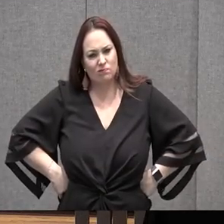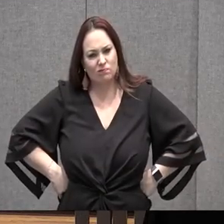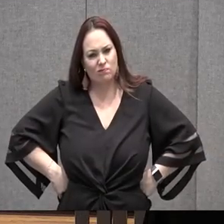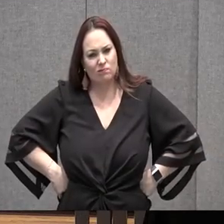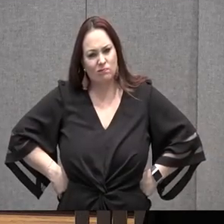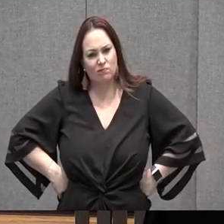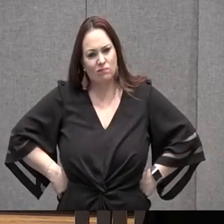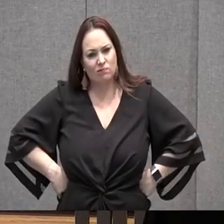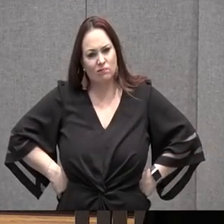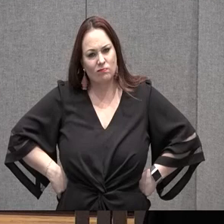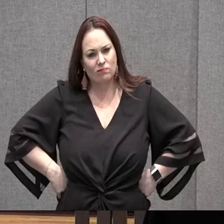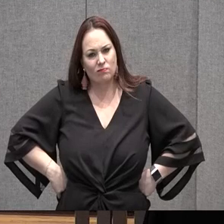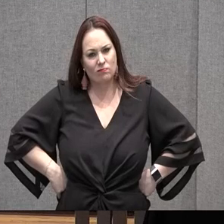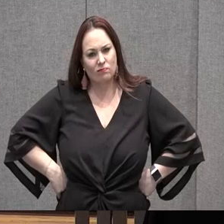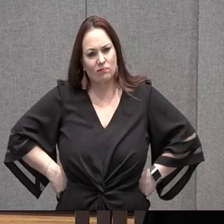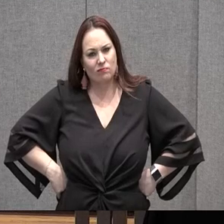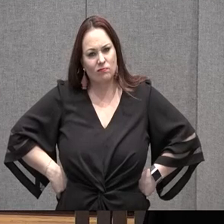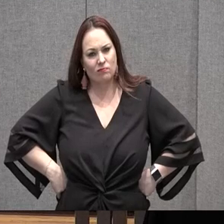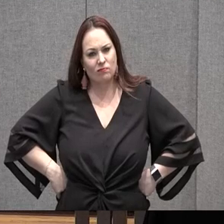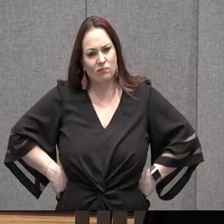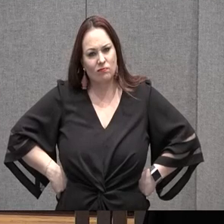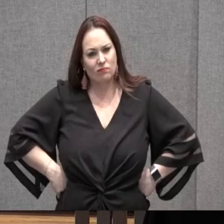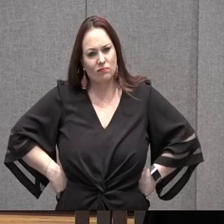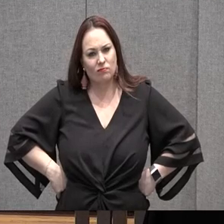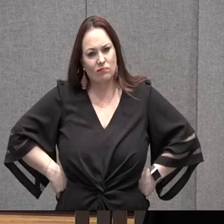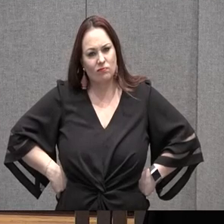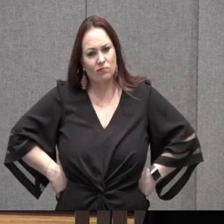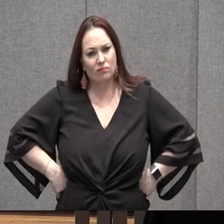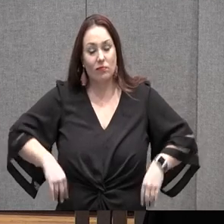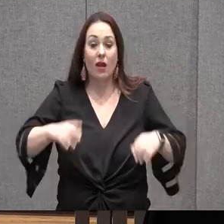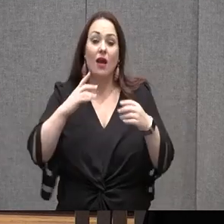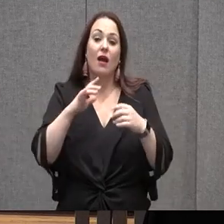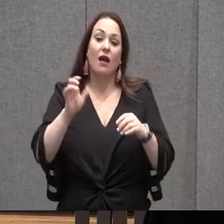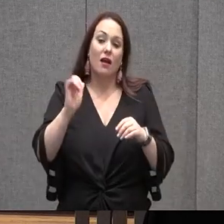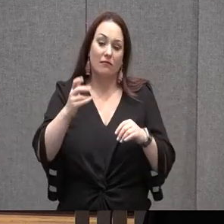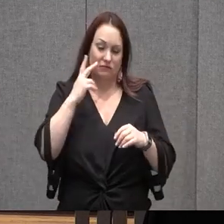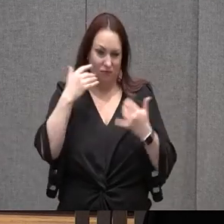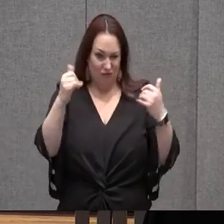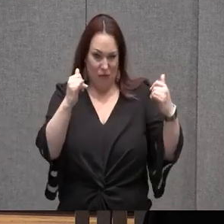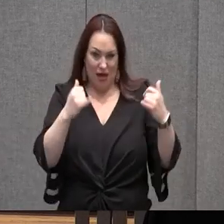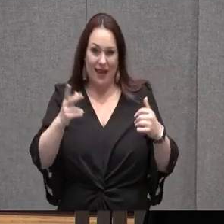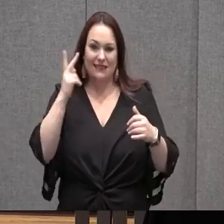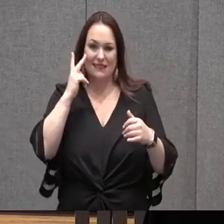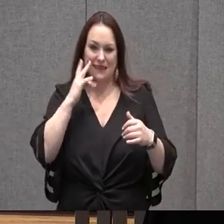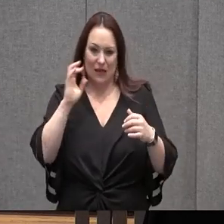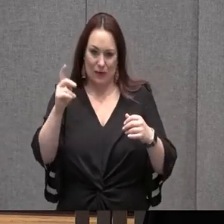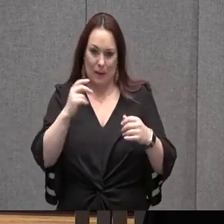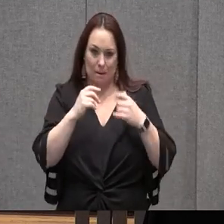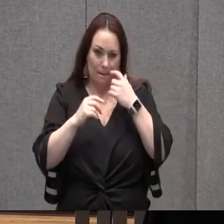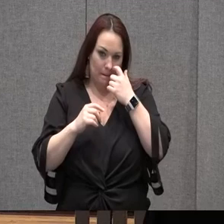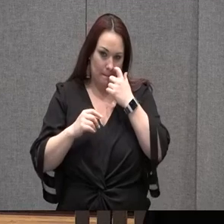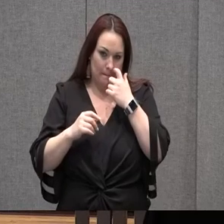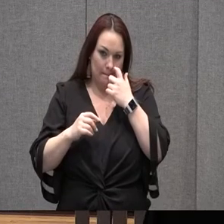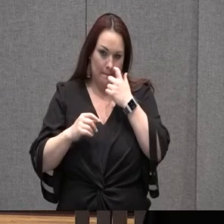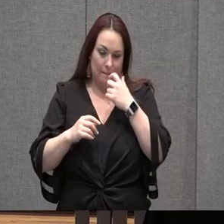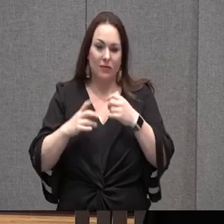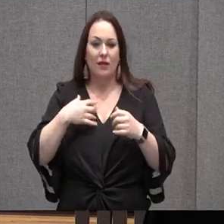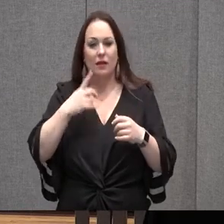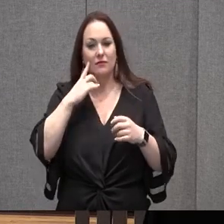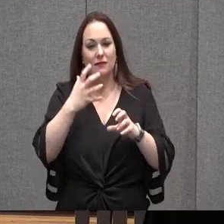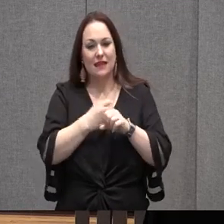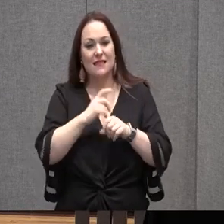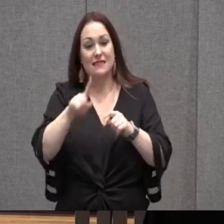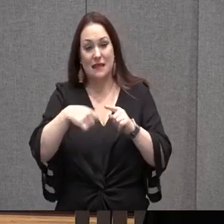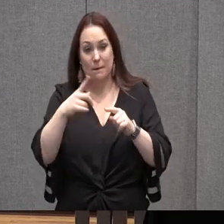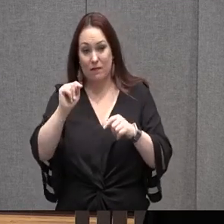wait, so it's just a lot of playing around. I see. So that kind of works, doesn't it? Yeah, I'm going to get